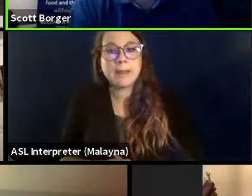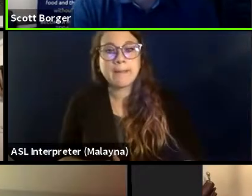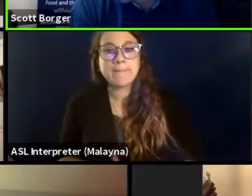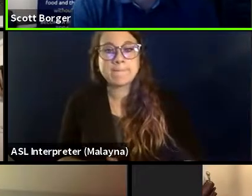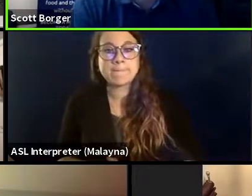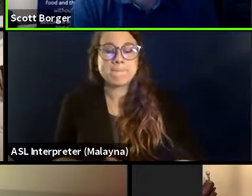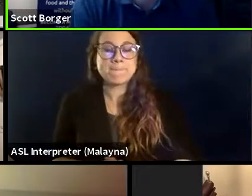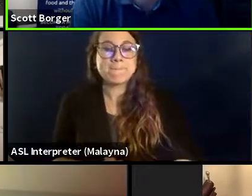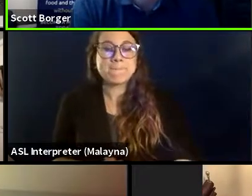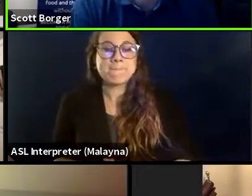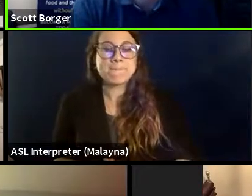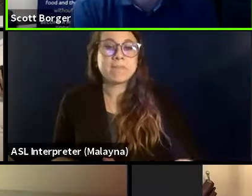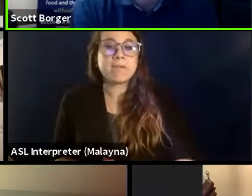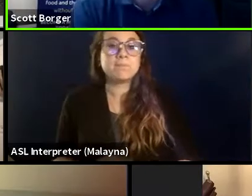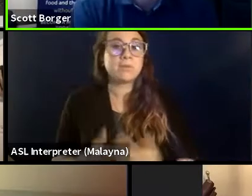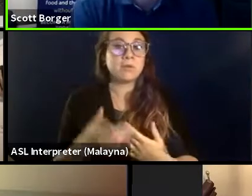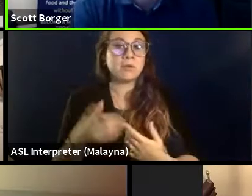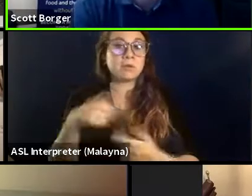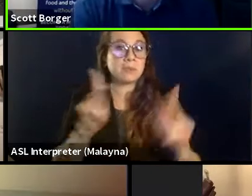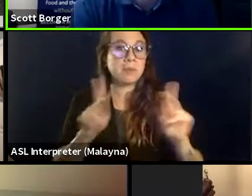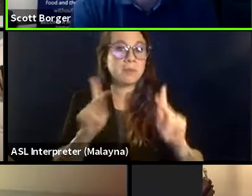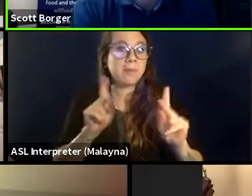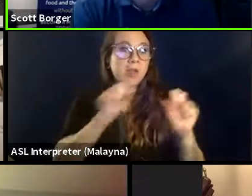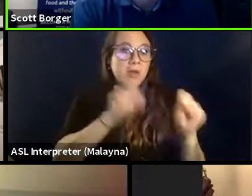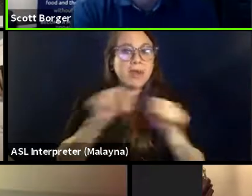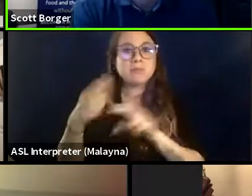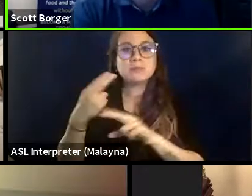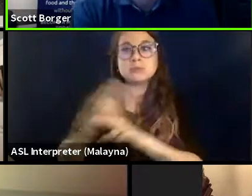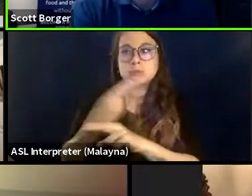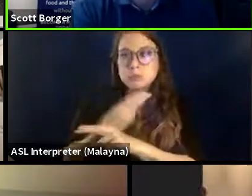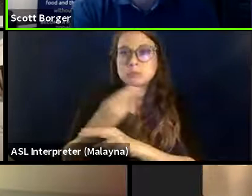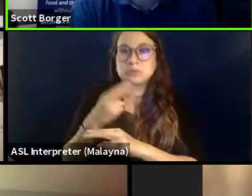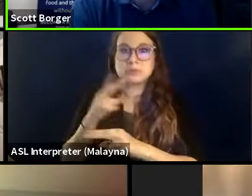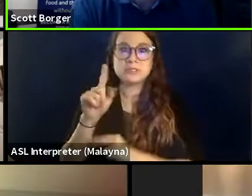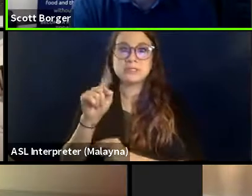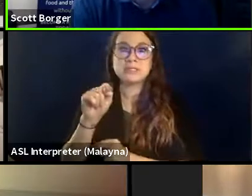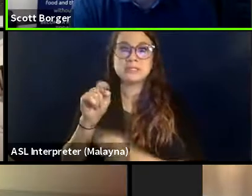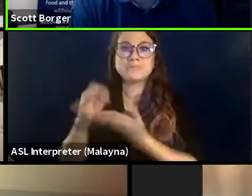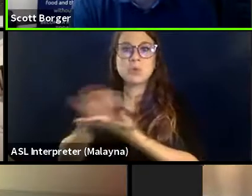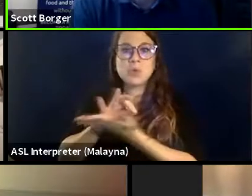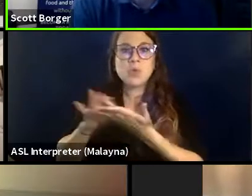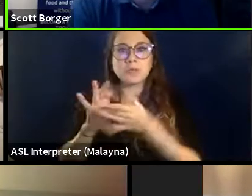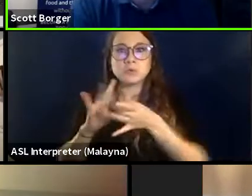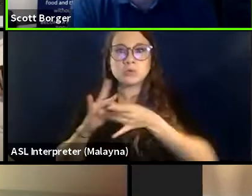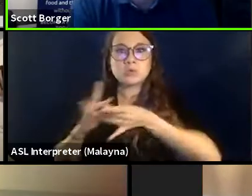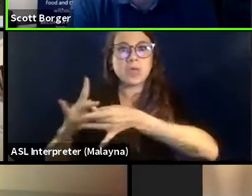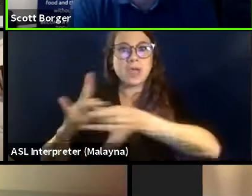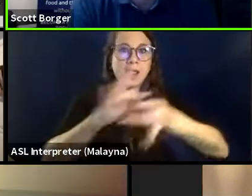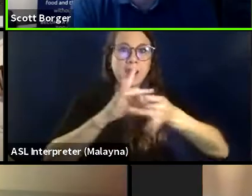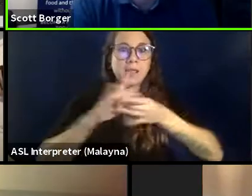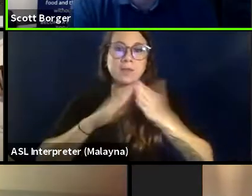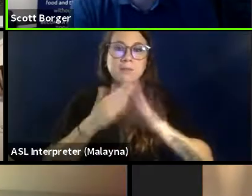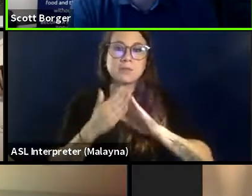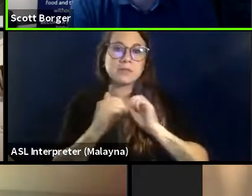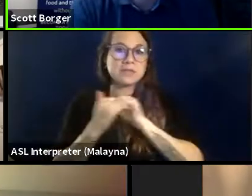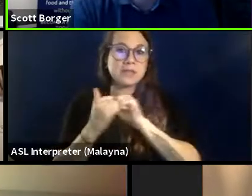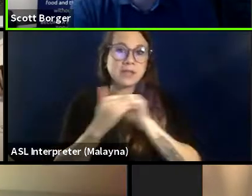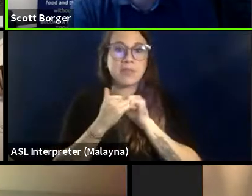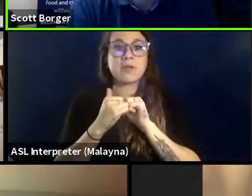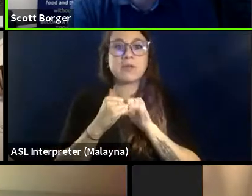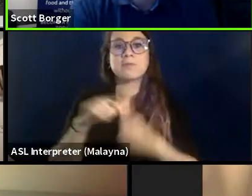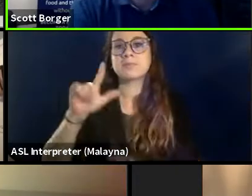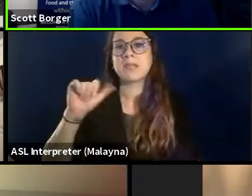able to use this food token to be able to connect the community together. So the Langston, Trinidad, Ivy